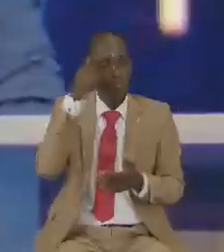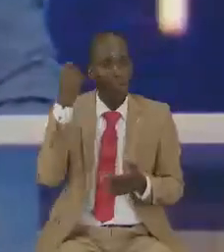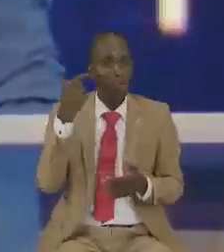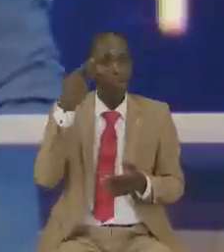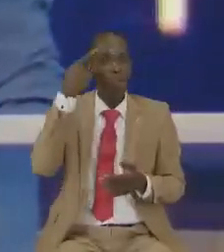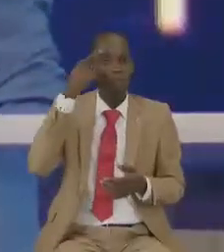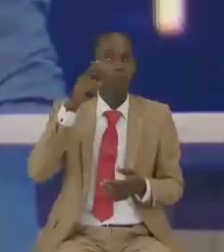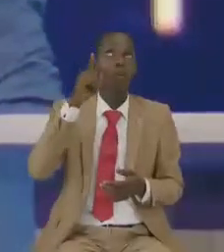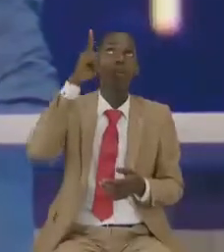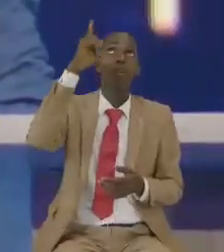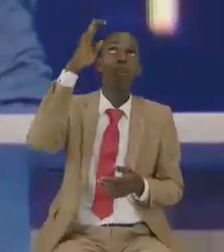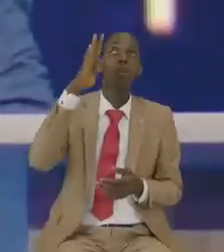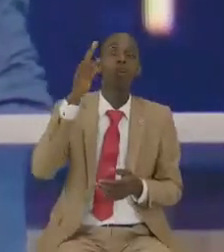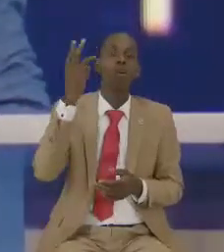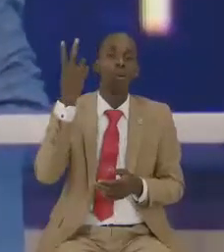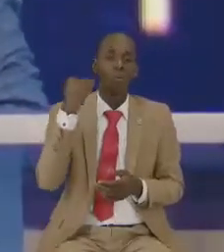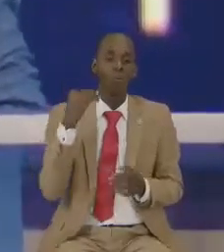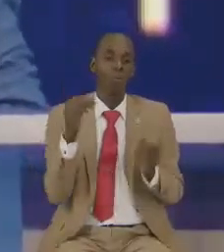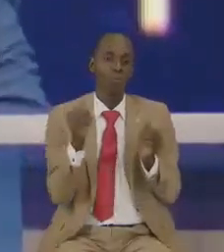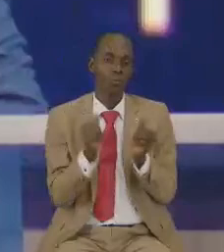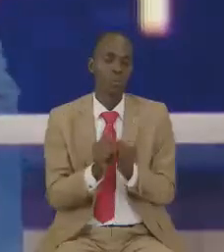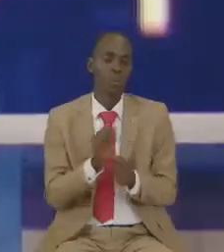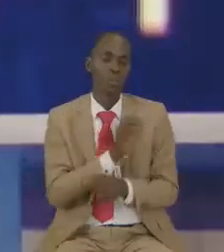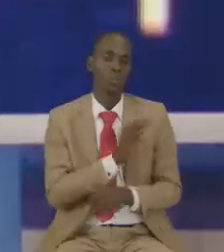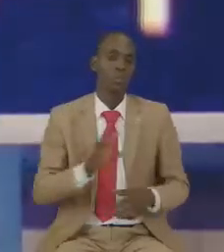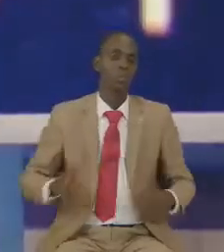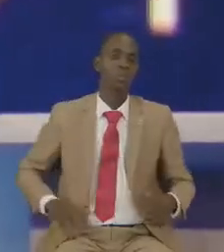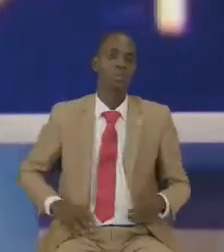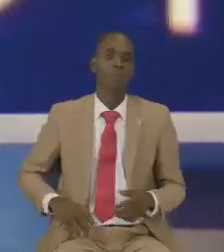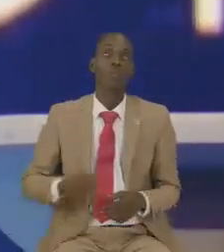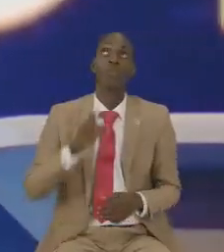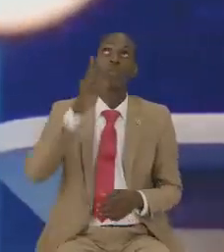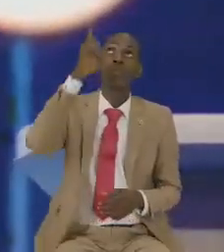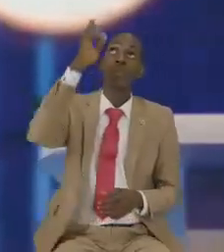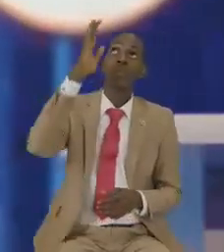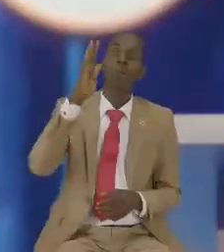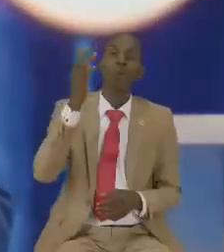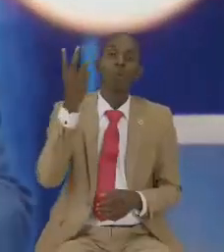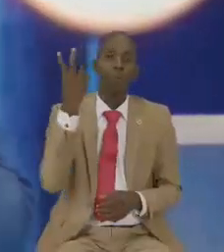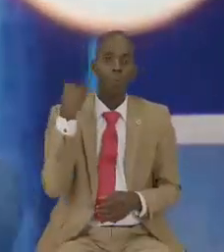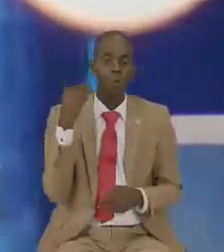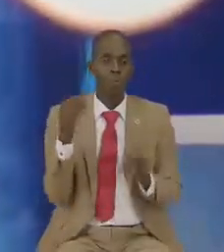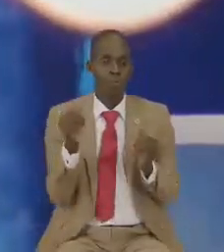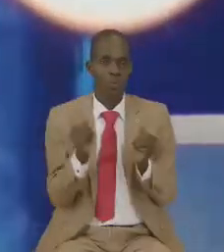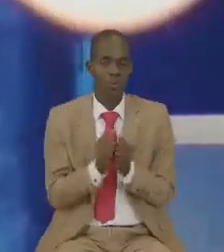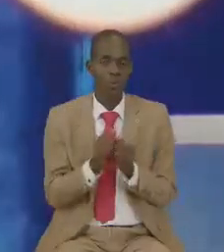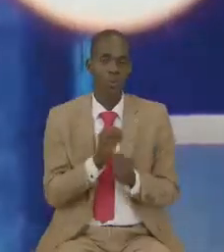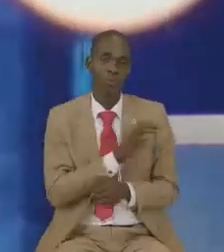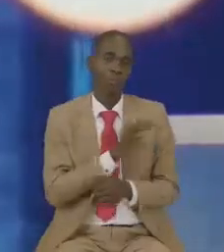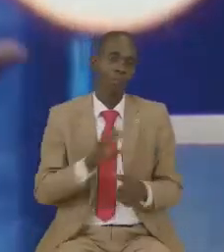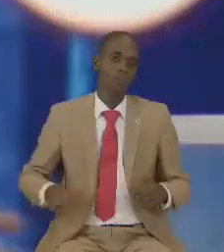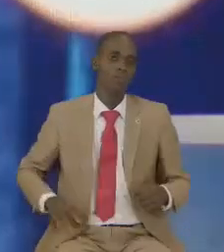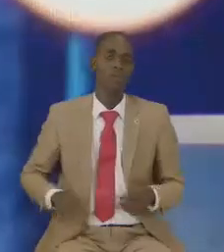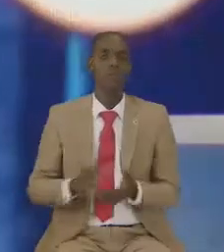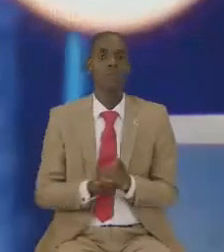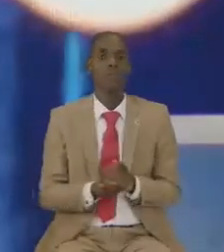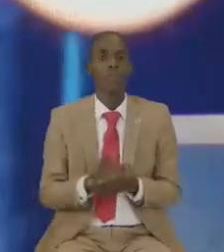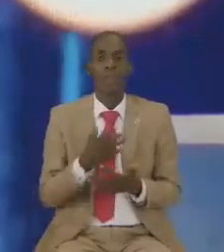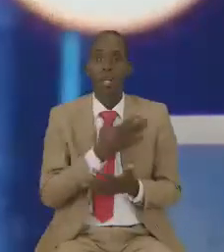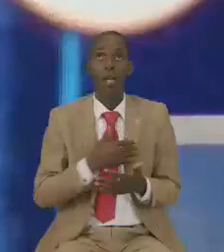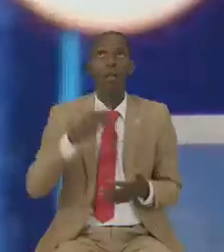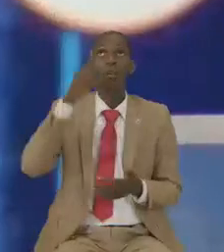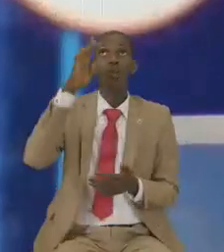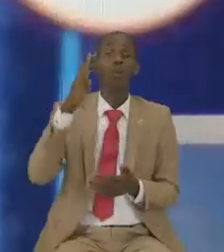God was with him. God was with him. And God